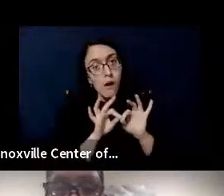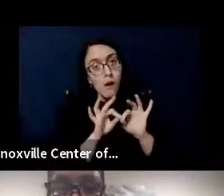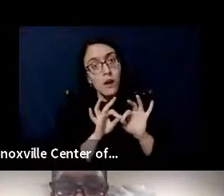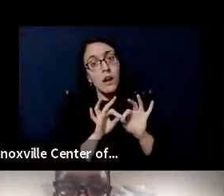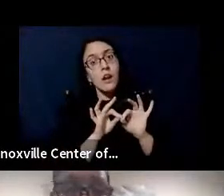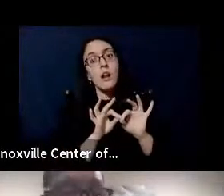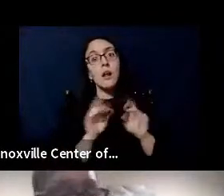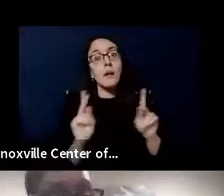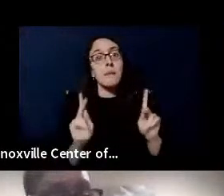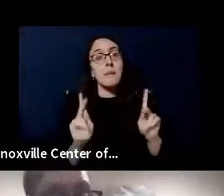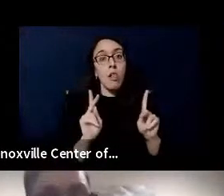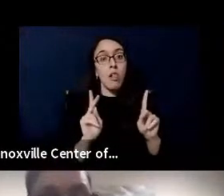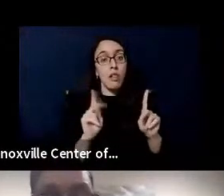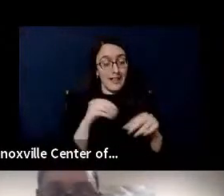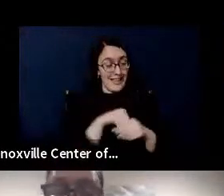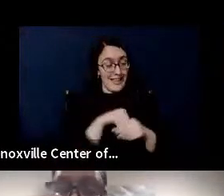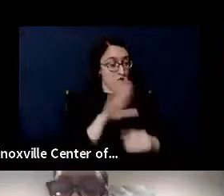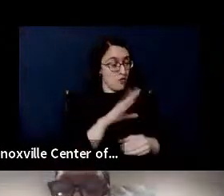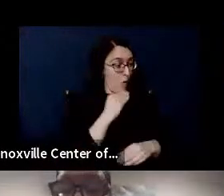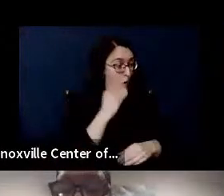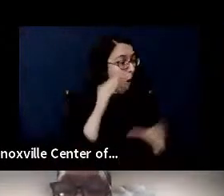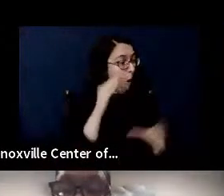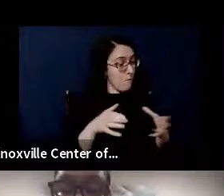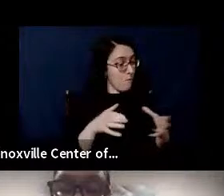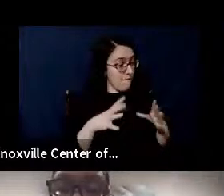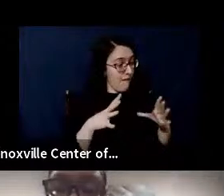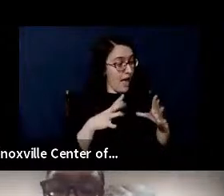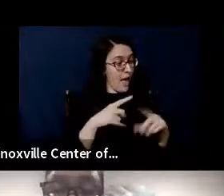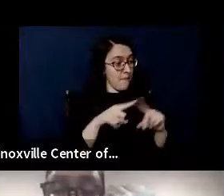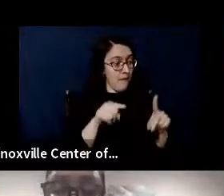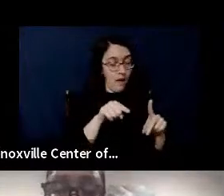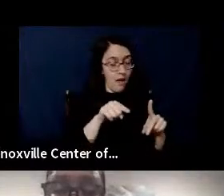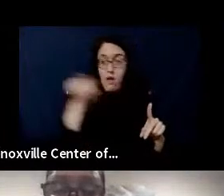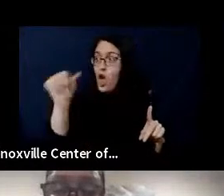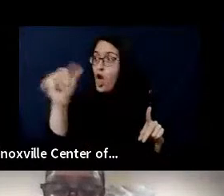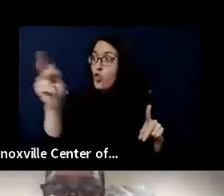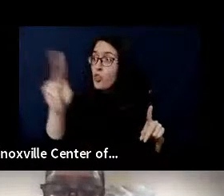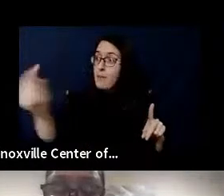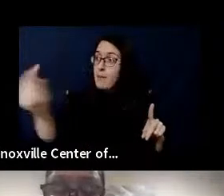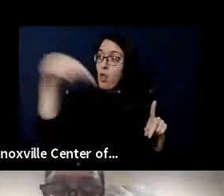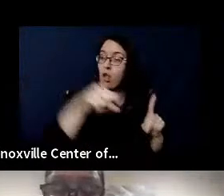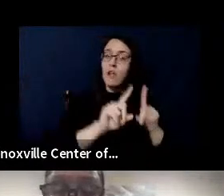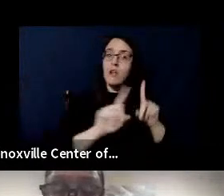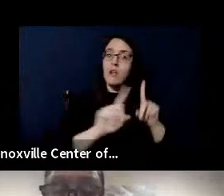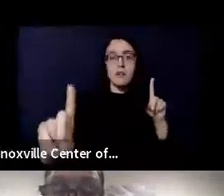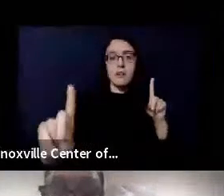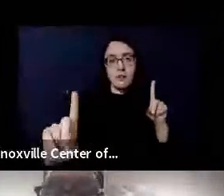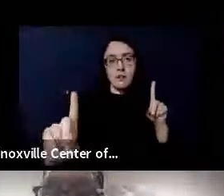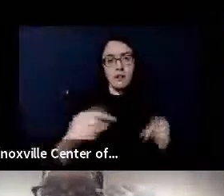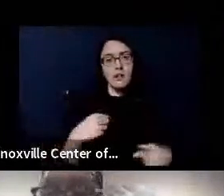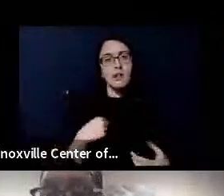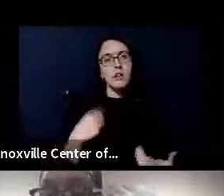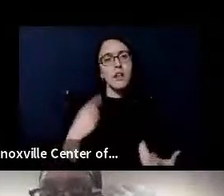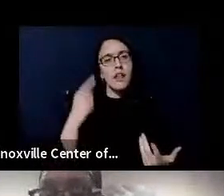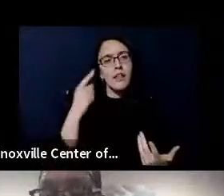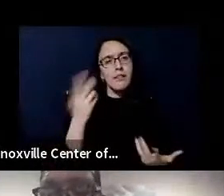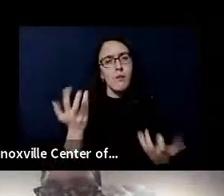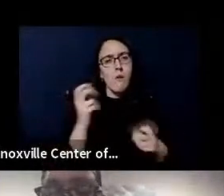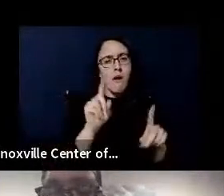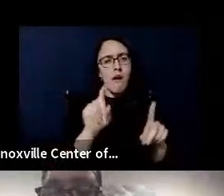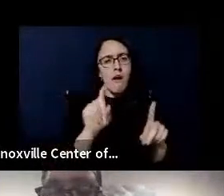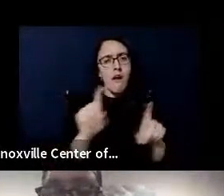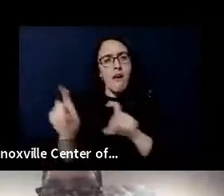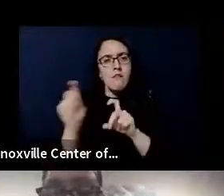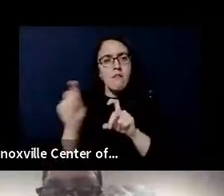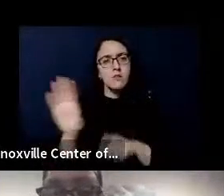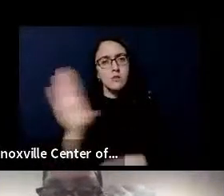that are outside your immediate household. So I guess I'd like to ask that your all's thoughts about